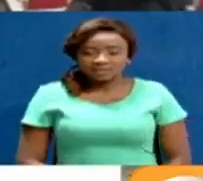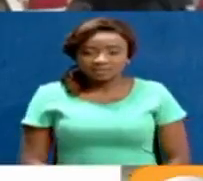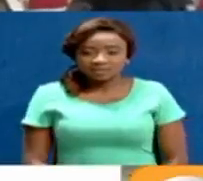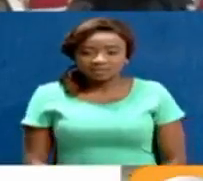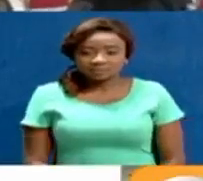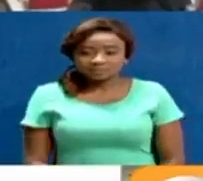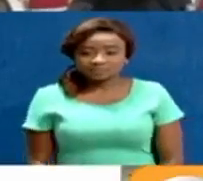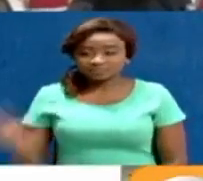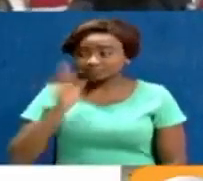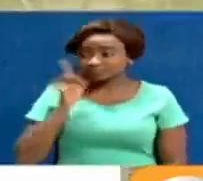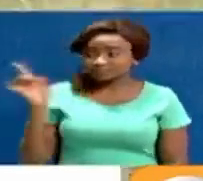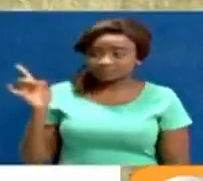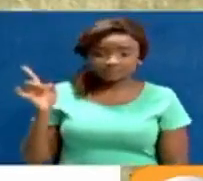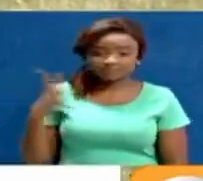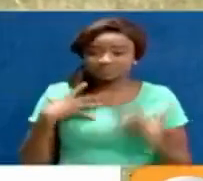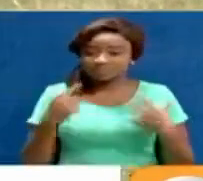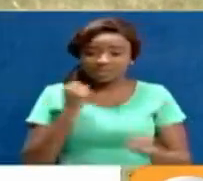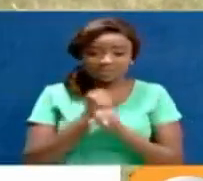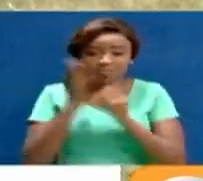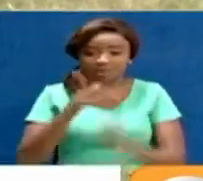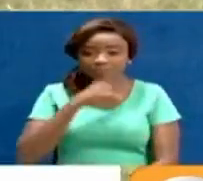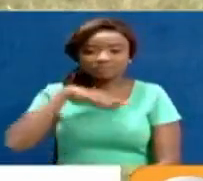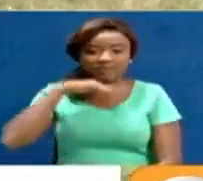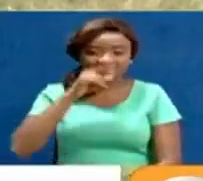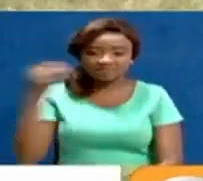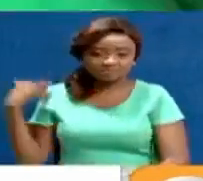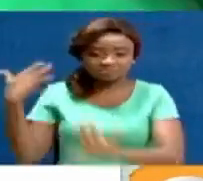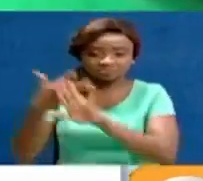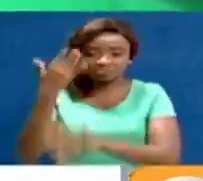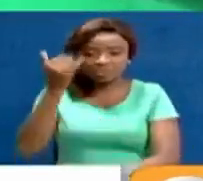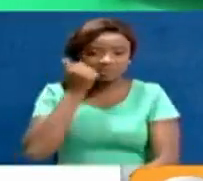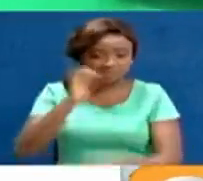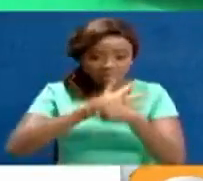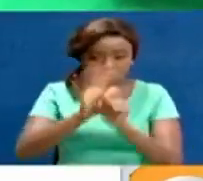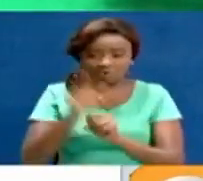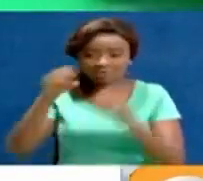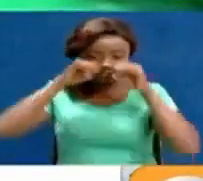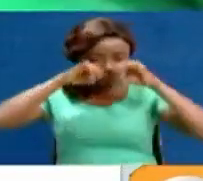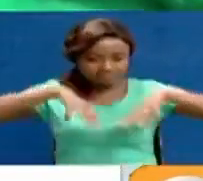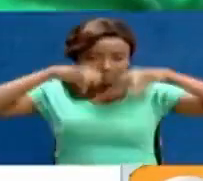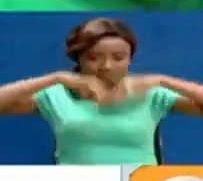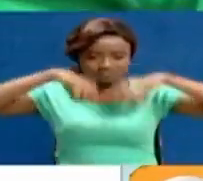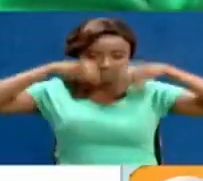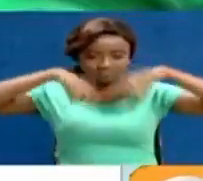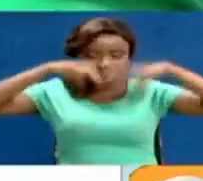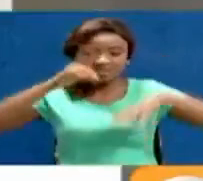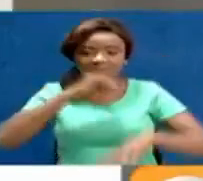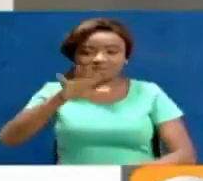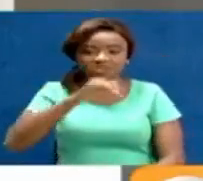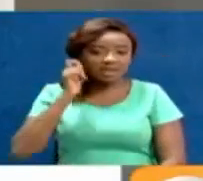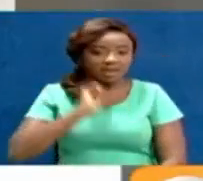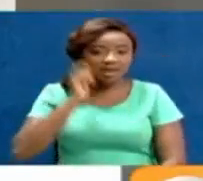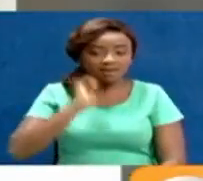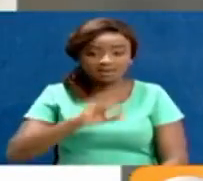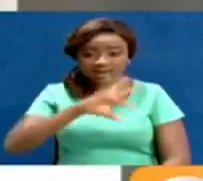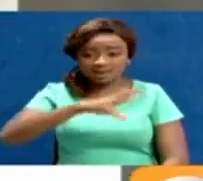If real tears have been shed for healthcare workers who have died in the line of duty, they have been shed here in Kapkagaon, Nandi County,